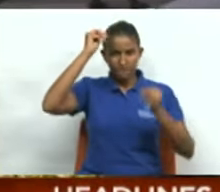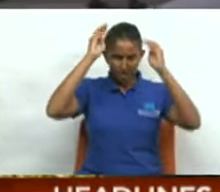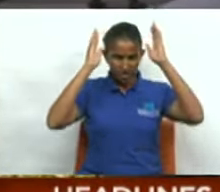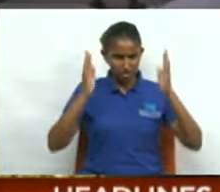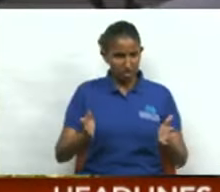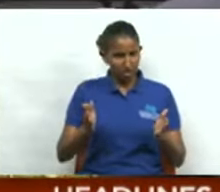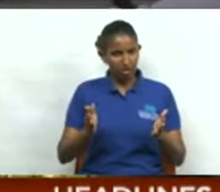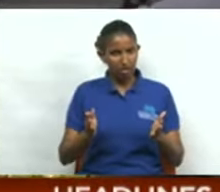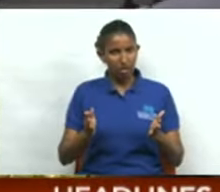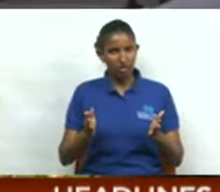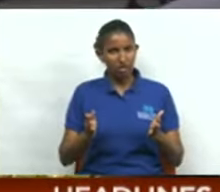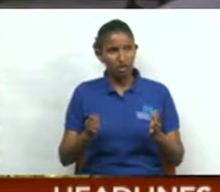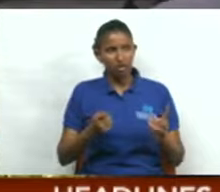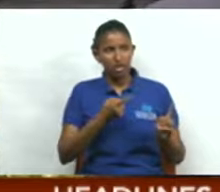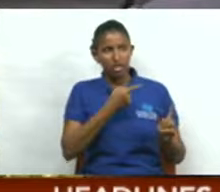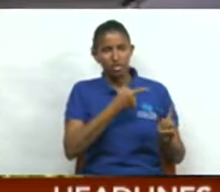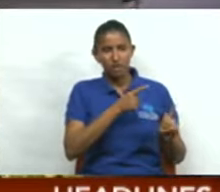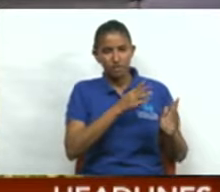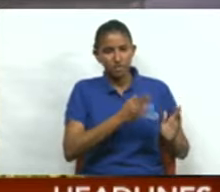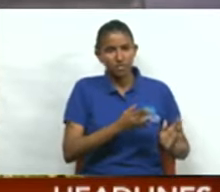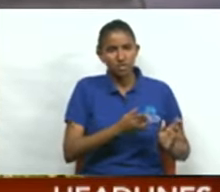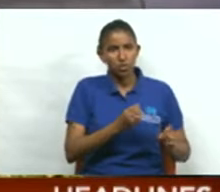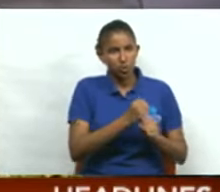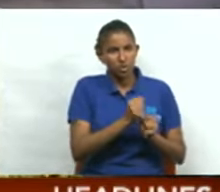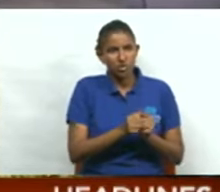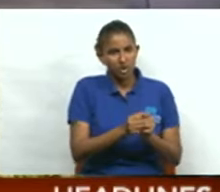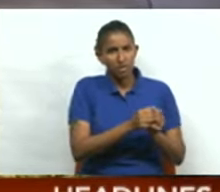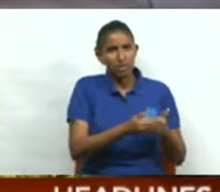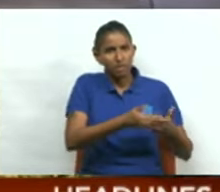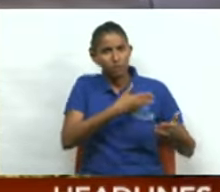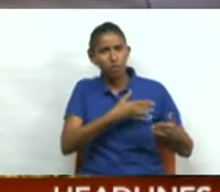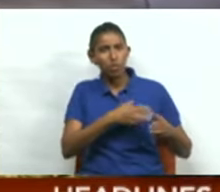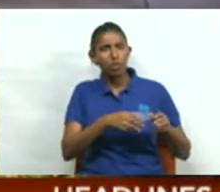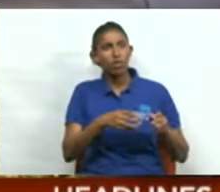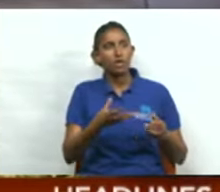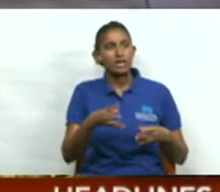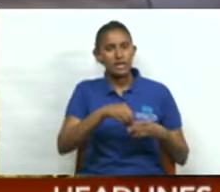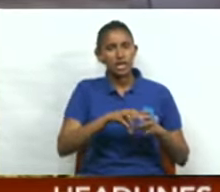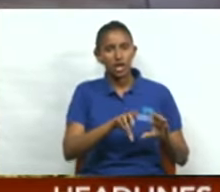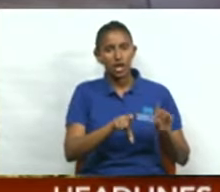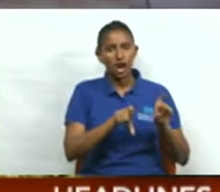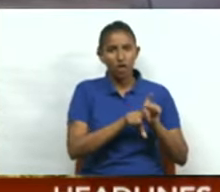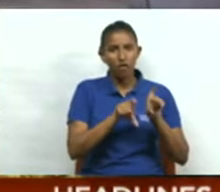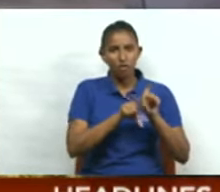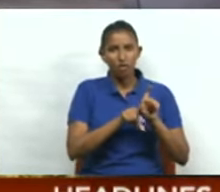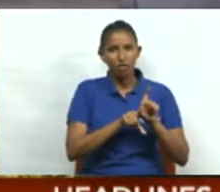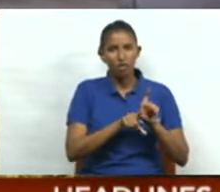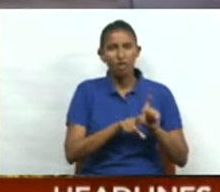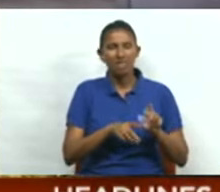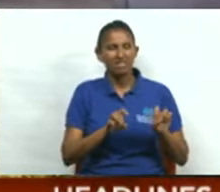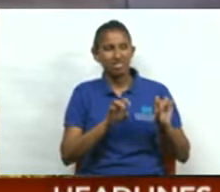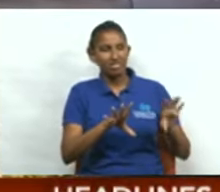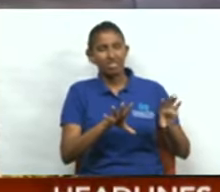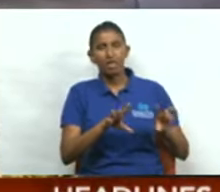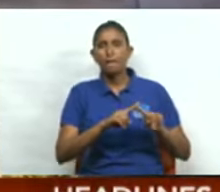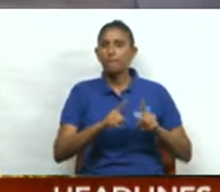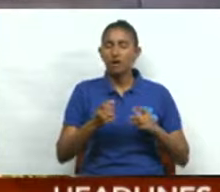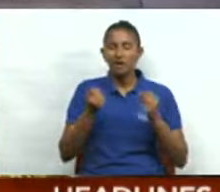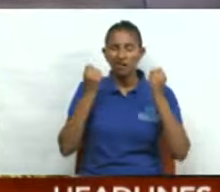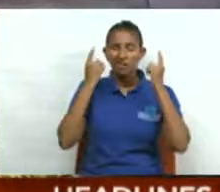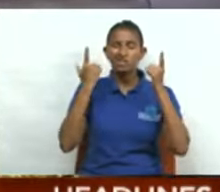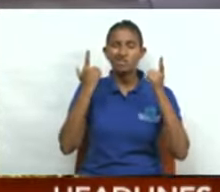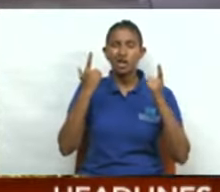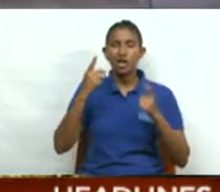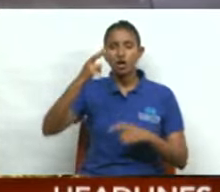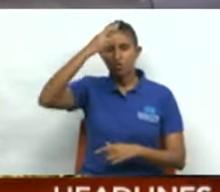colleague is very disgusting, but it is, understandable given Dr. Rowley's, past